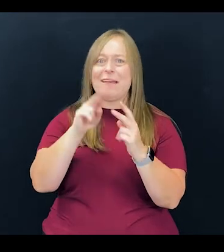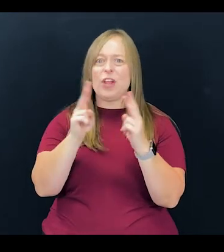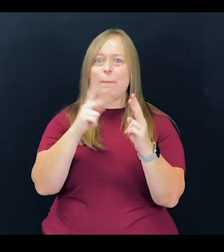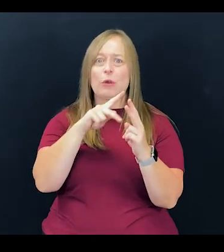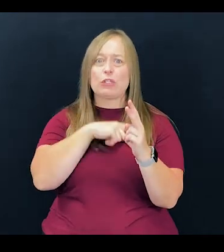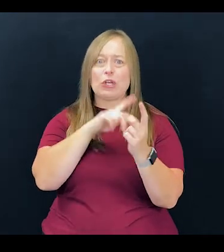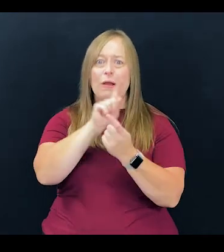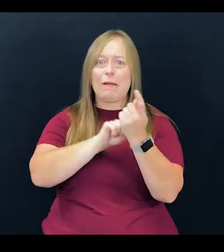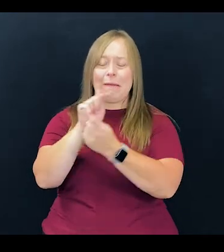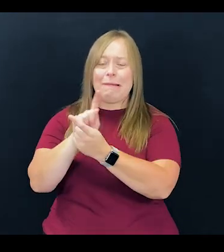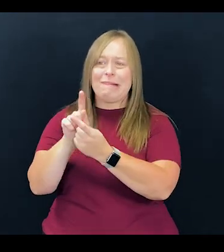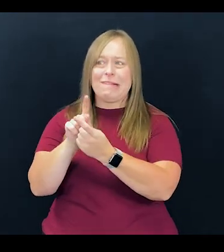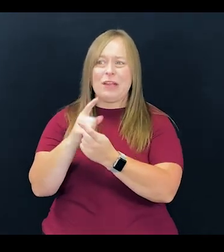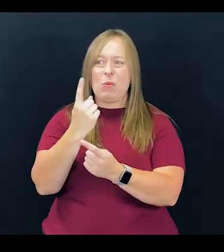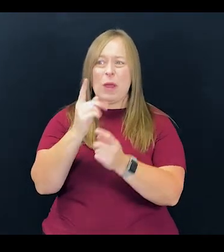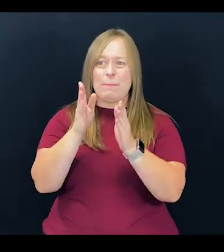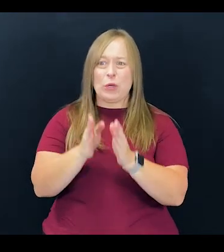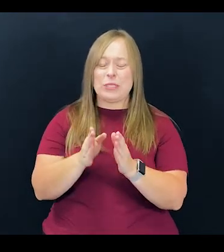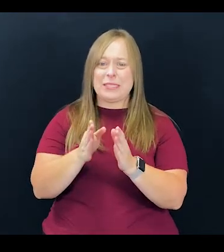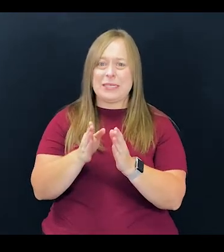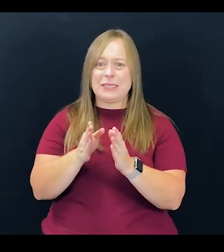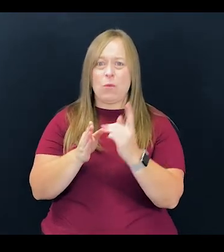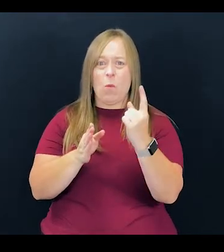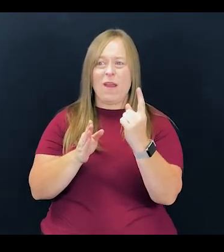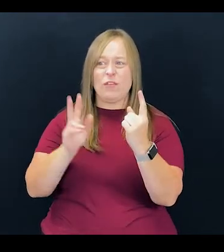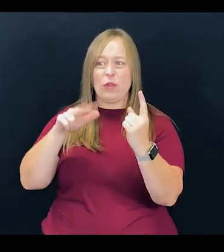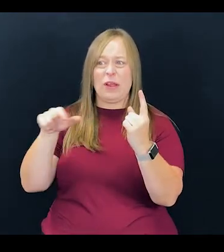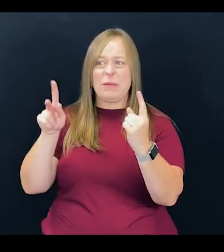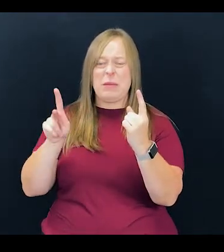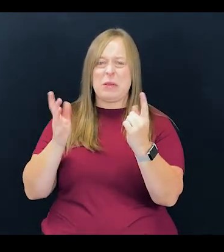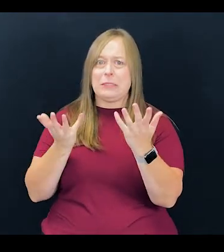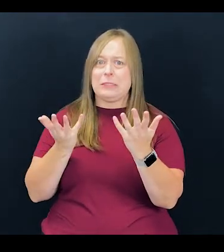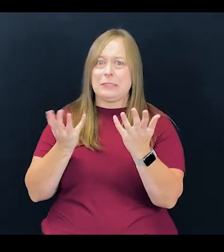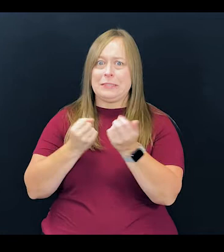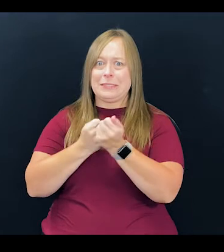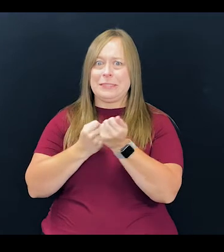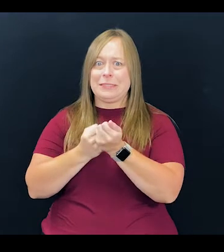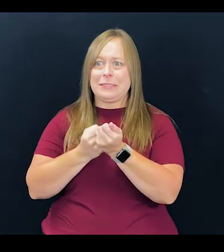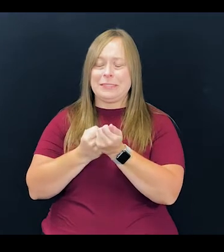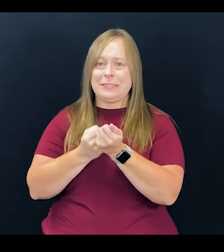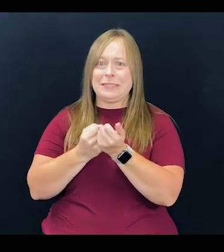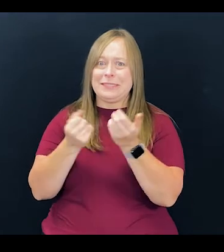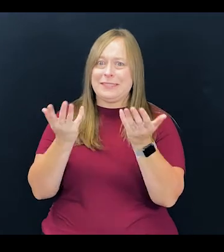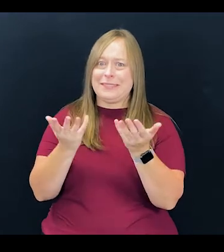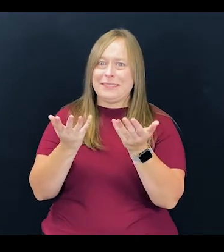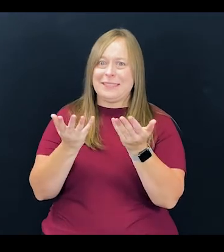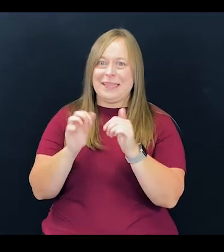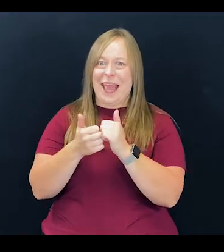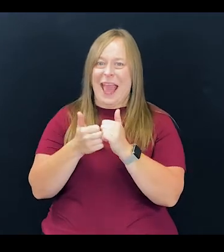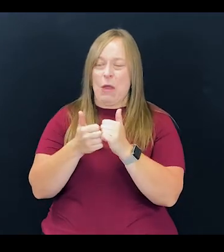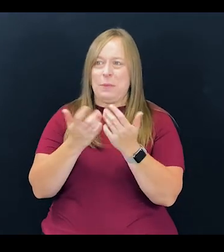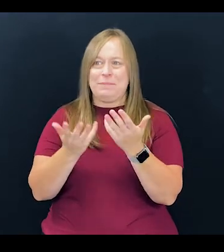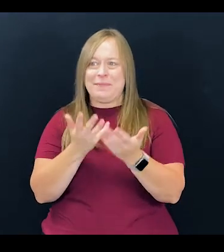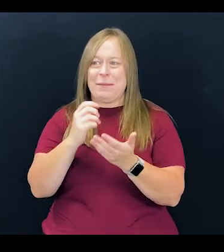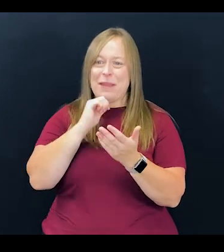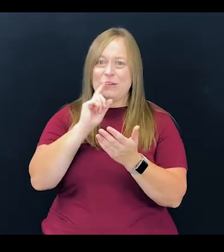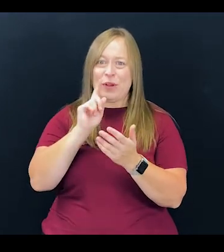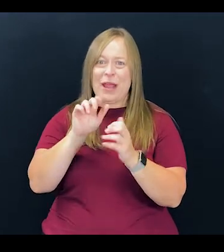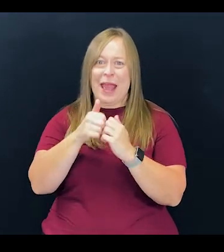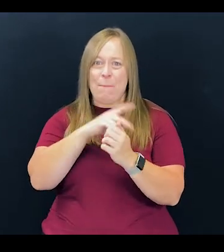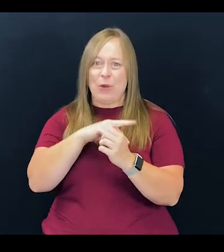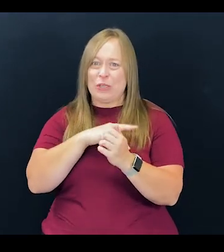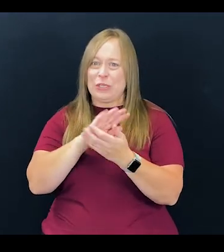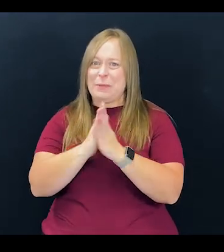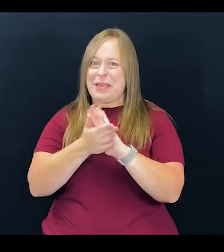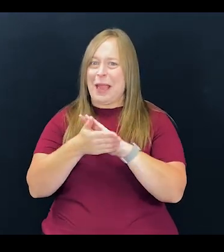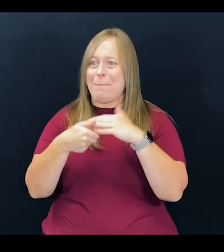doesn't seem too personal if the one assistant is there to help and assist 33 other athletes. I